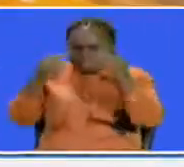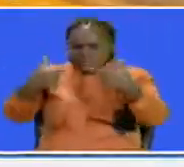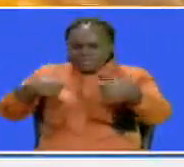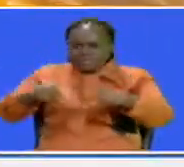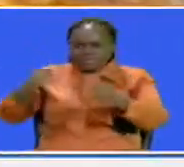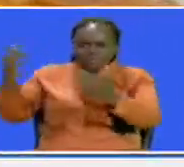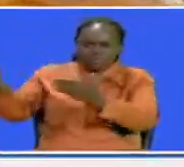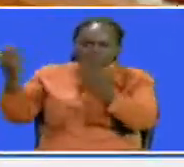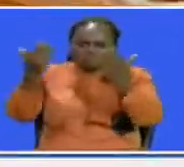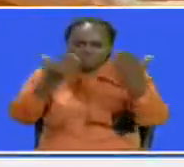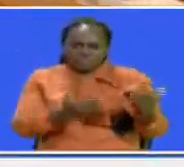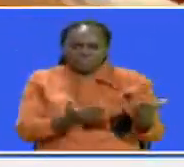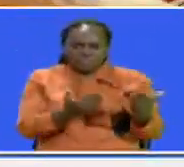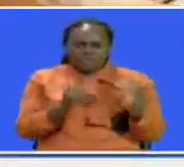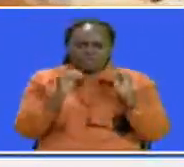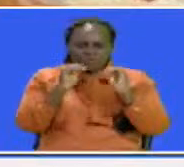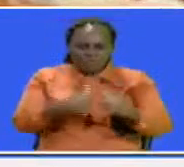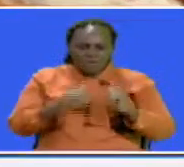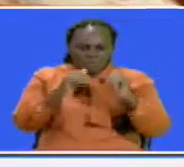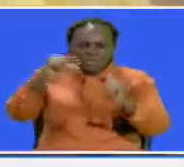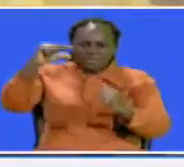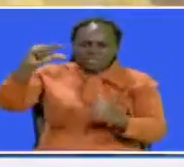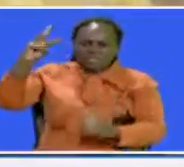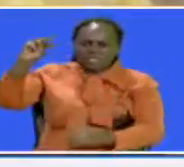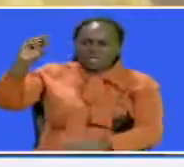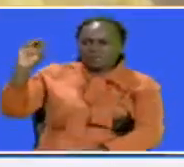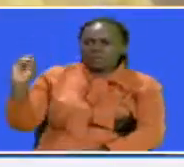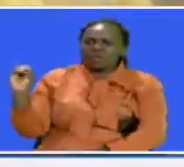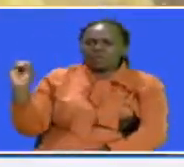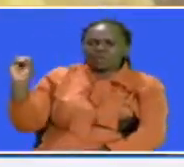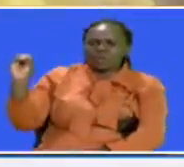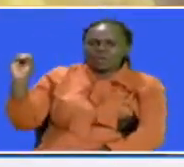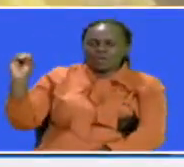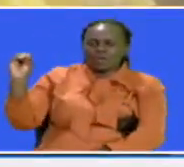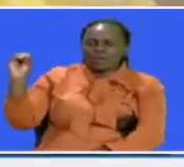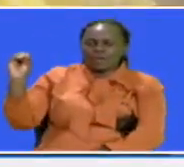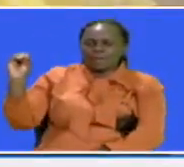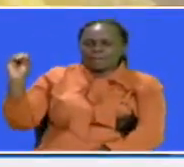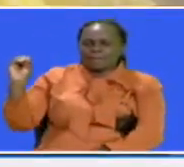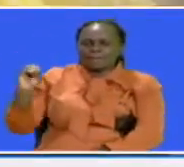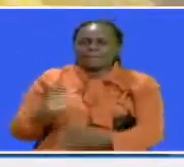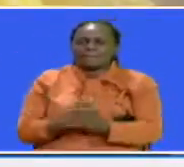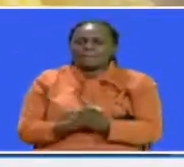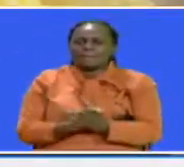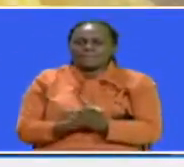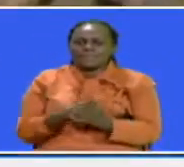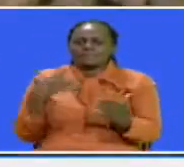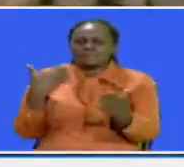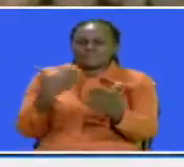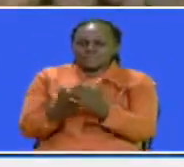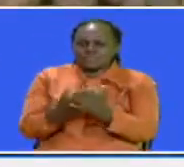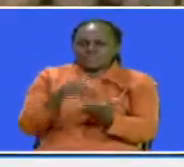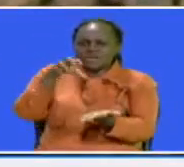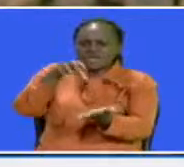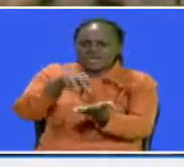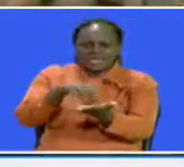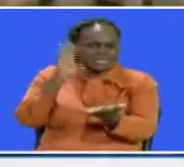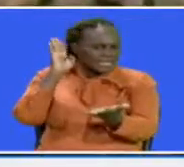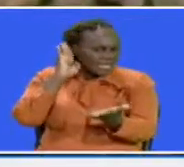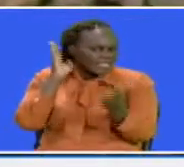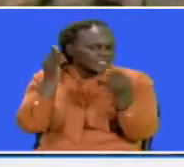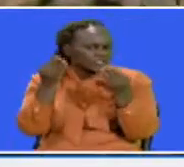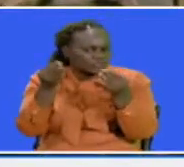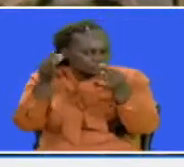the importation and cultivation of genetically modified organisms or GMOs until a pending case is heard